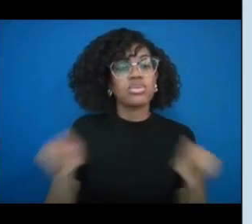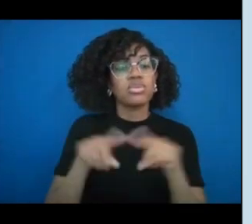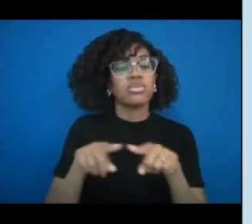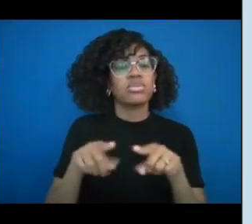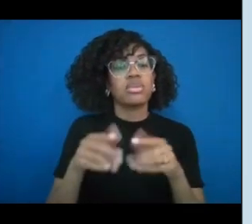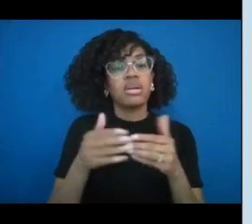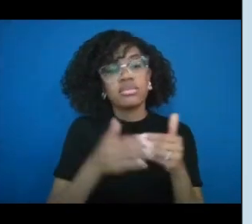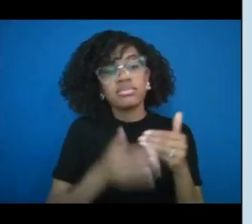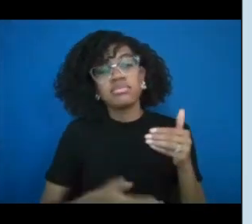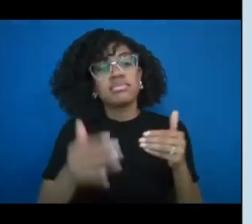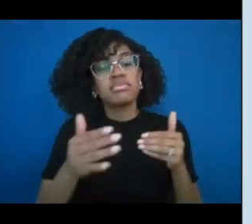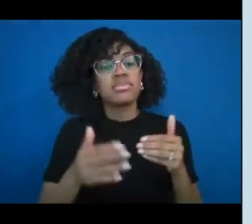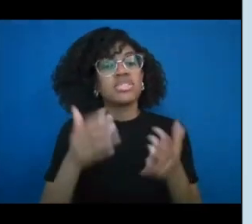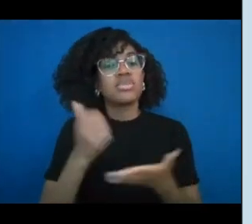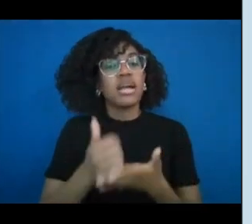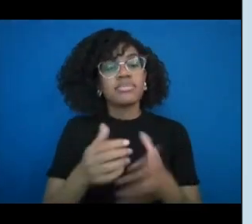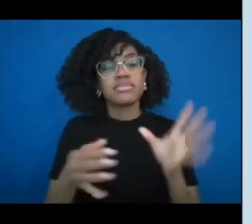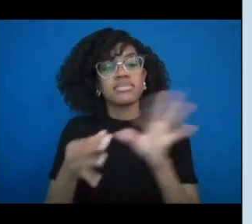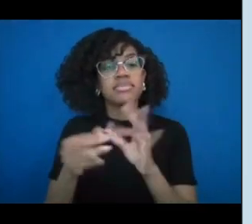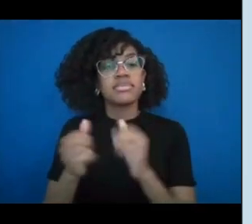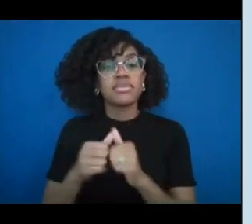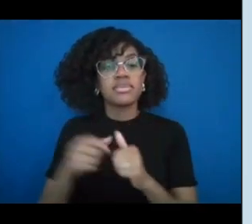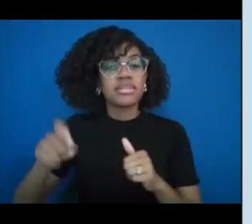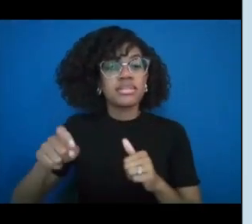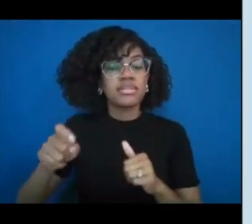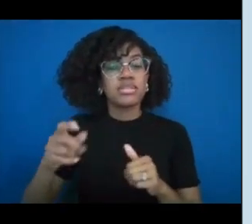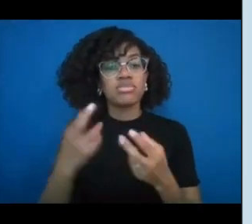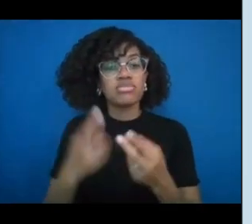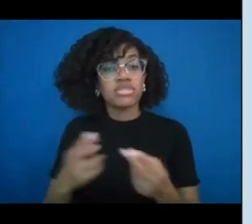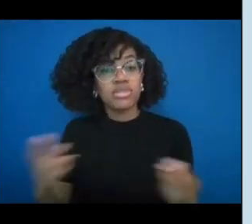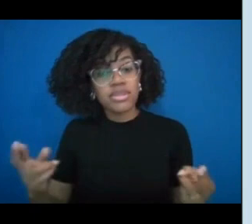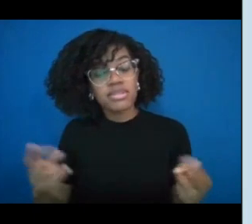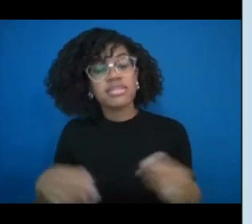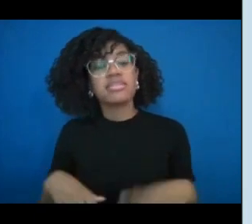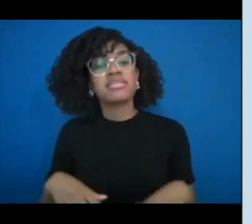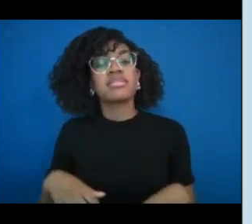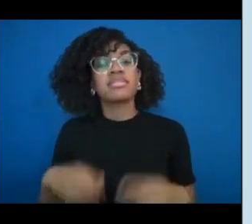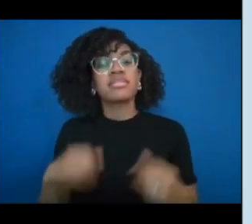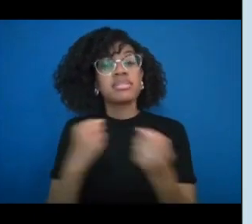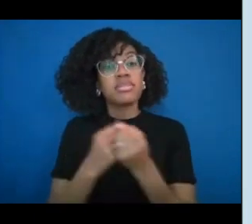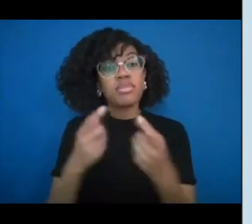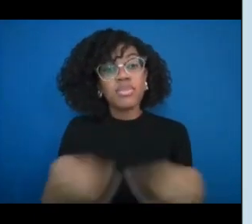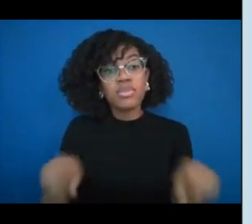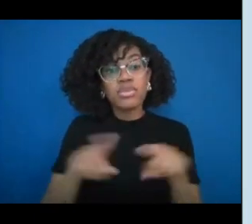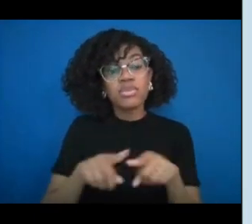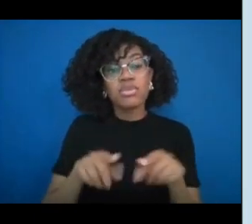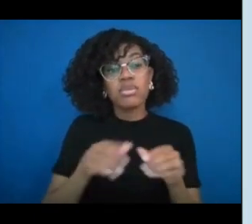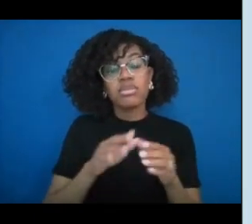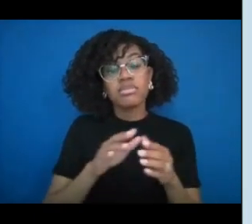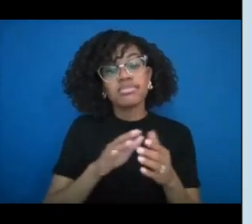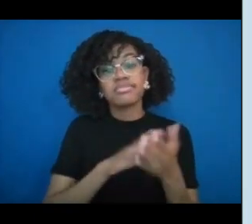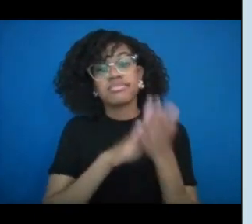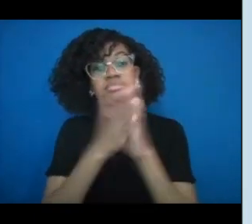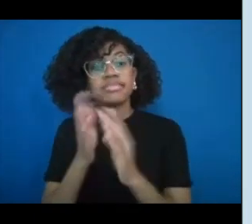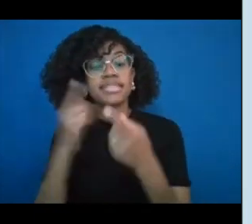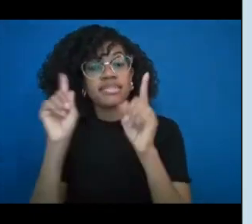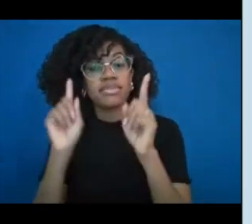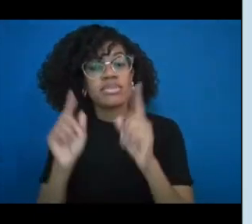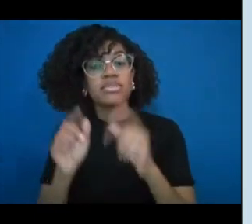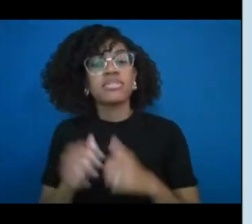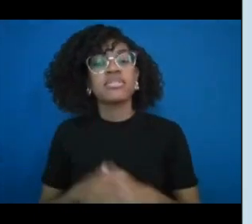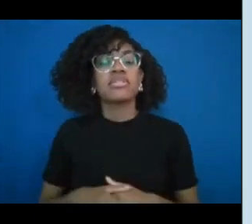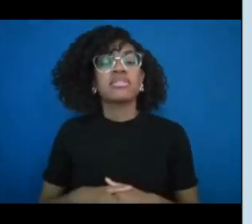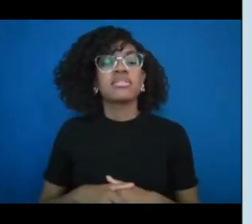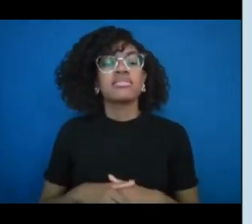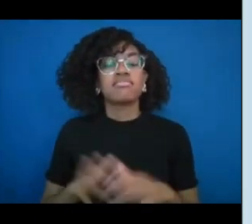connect you with the necessary resources, support you towards success, and